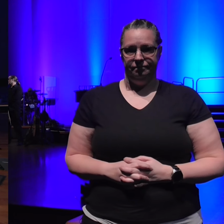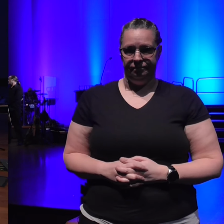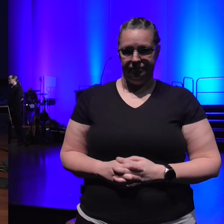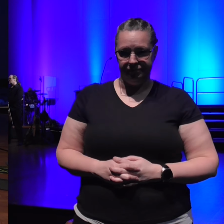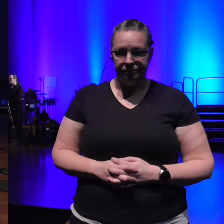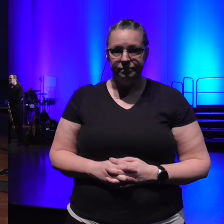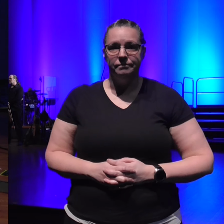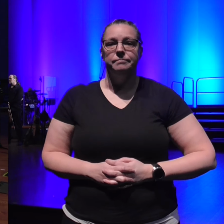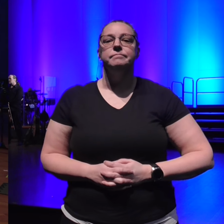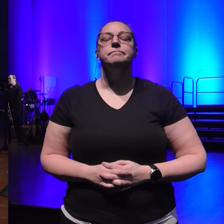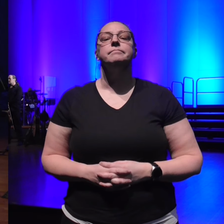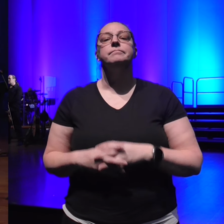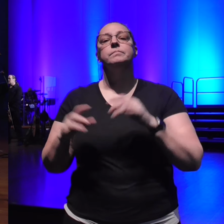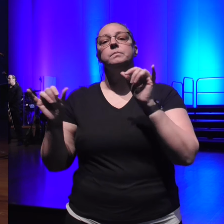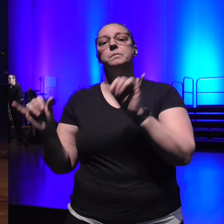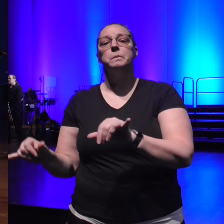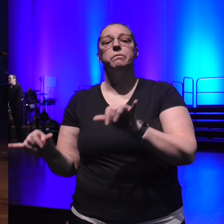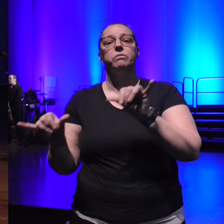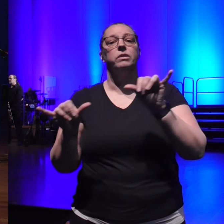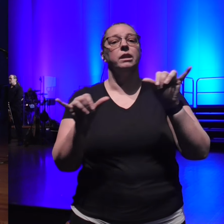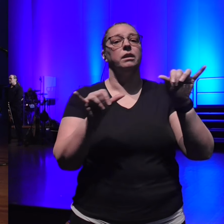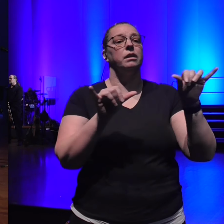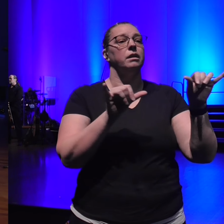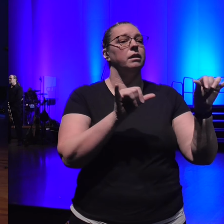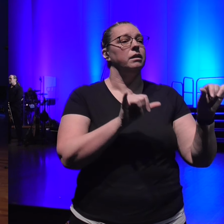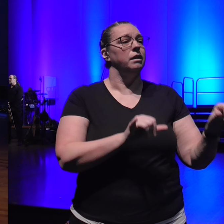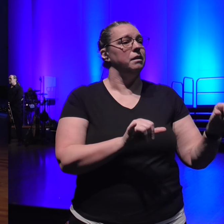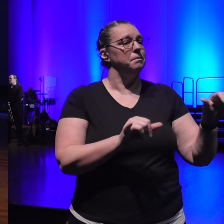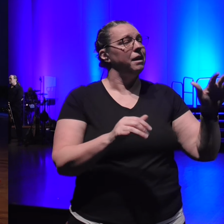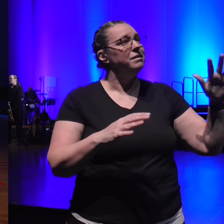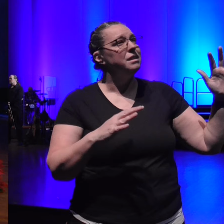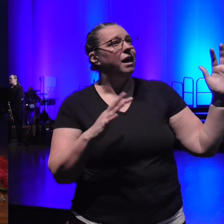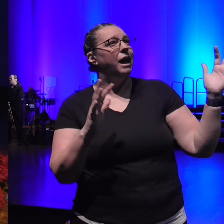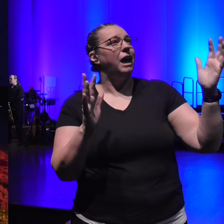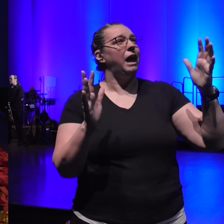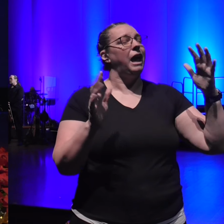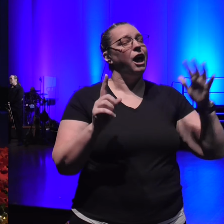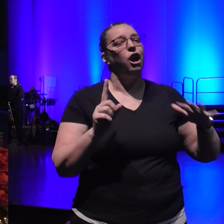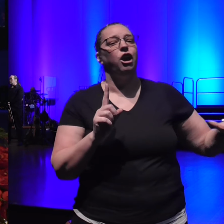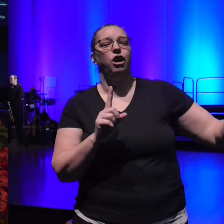It's like the air around me.